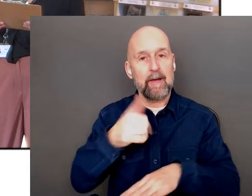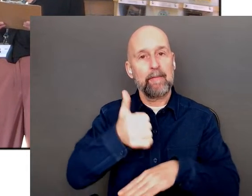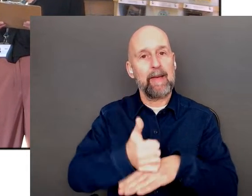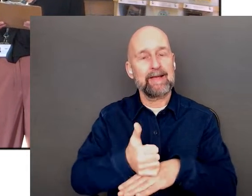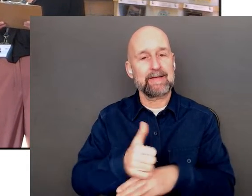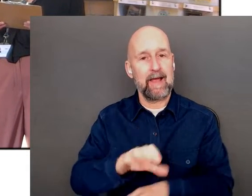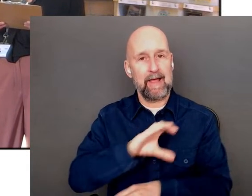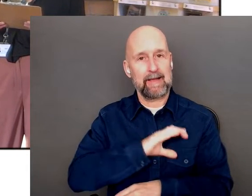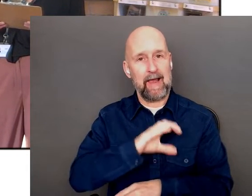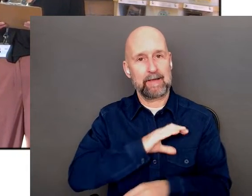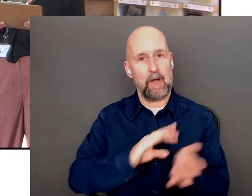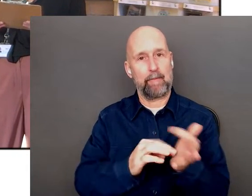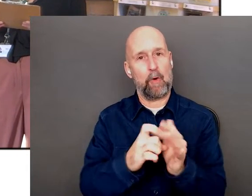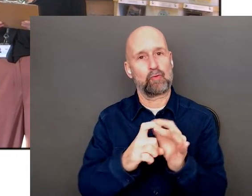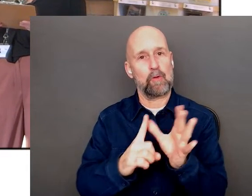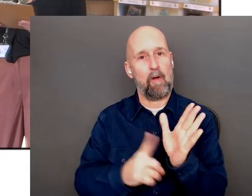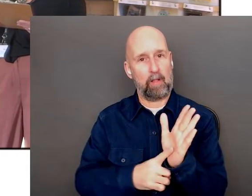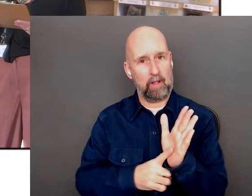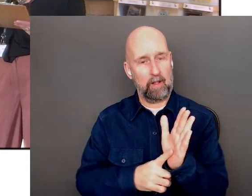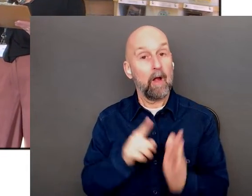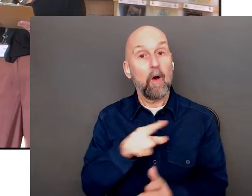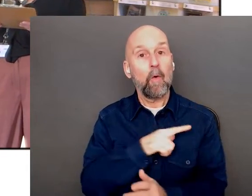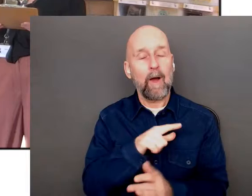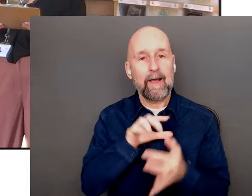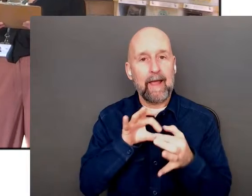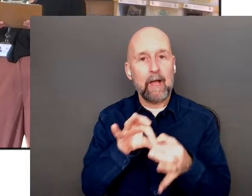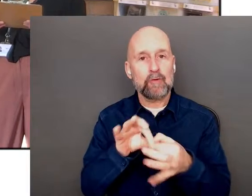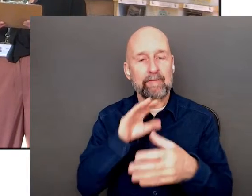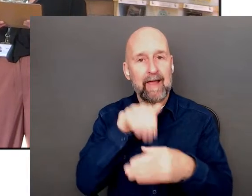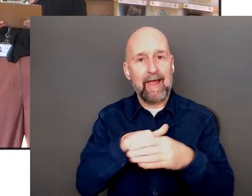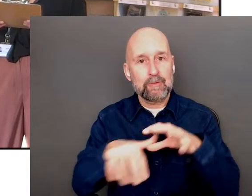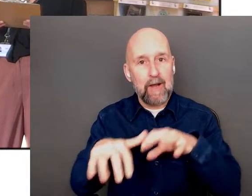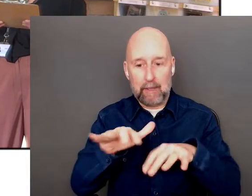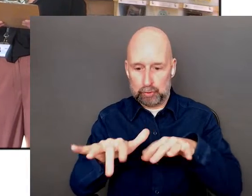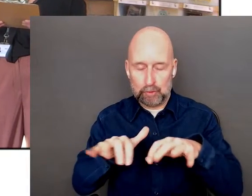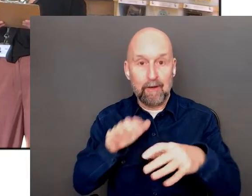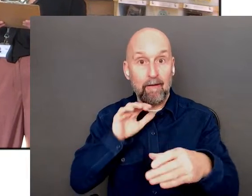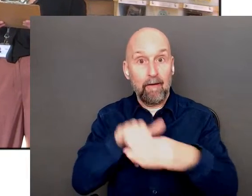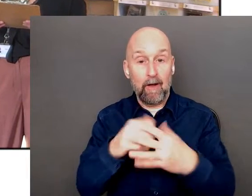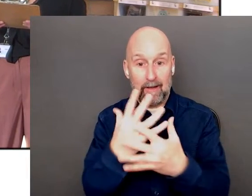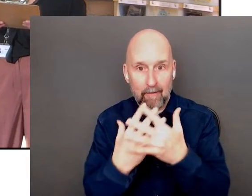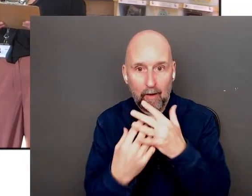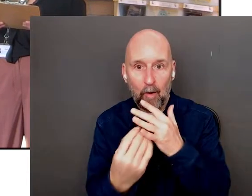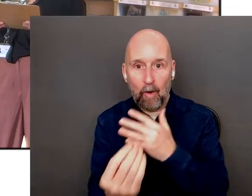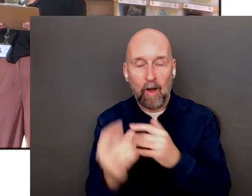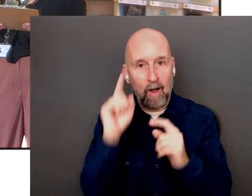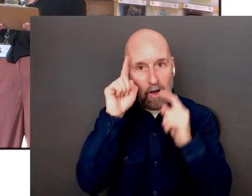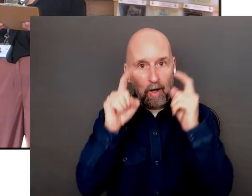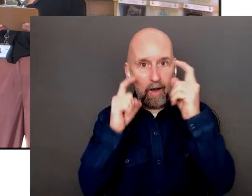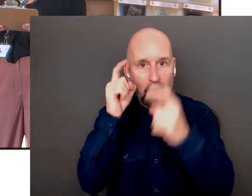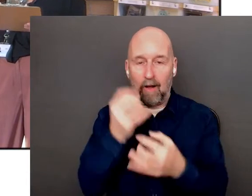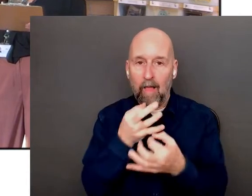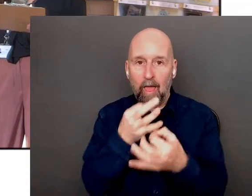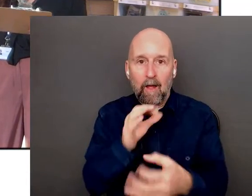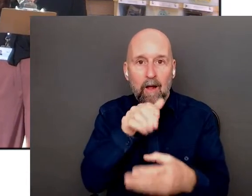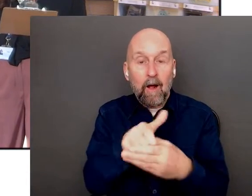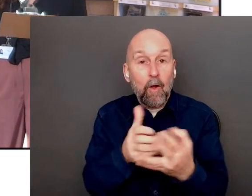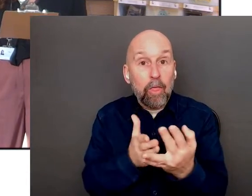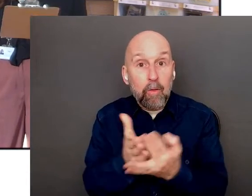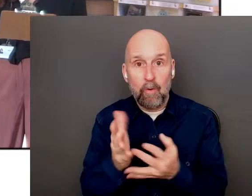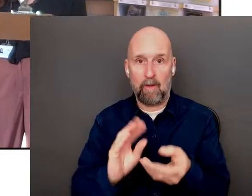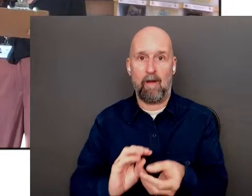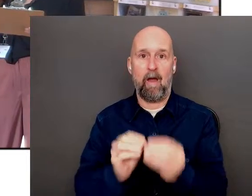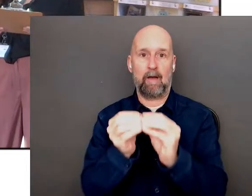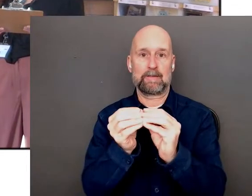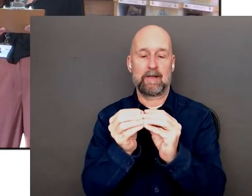in the conception of interactive installations and immersive journeys that spark curiosity and engage people through art. Ottomata's